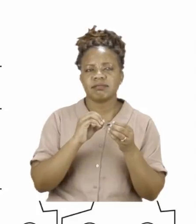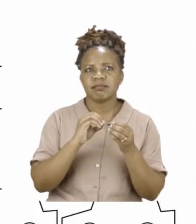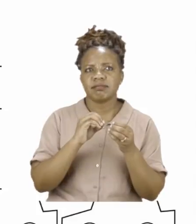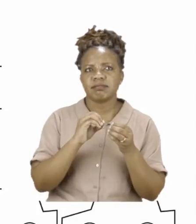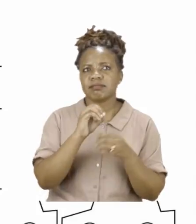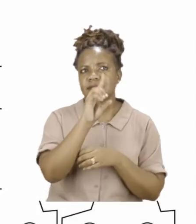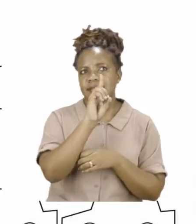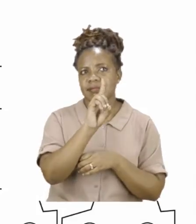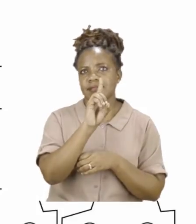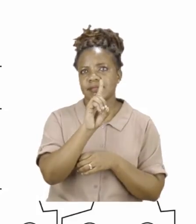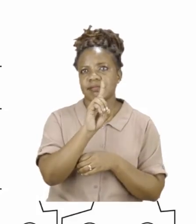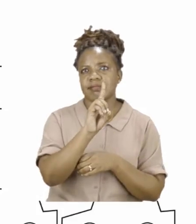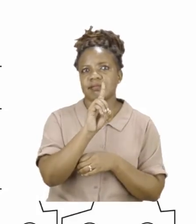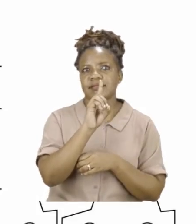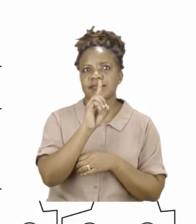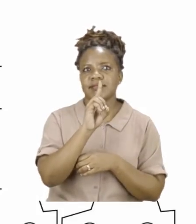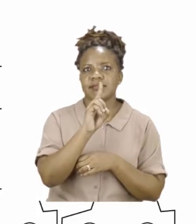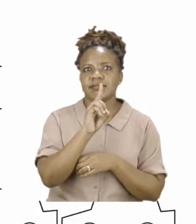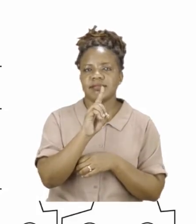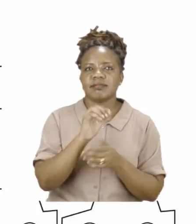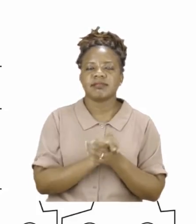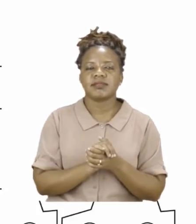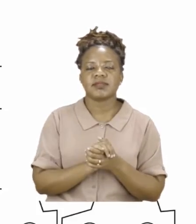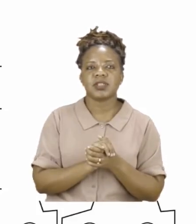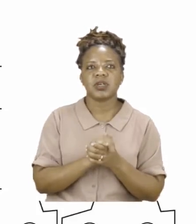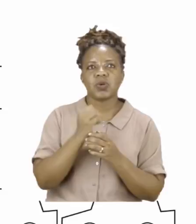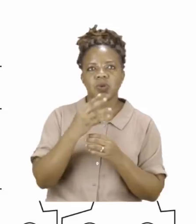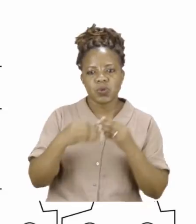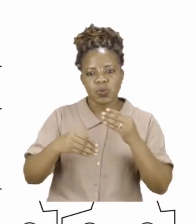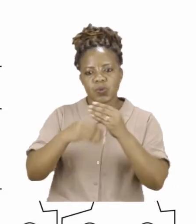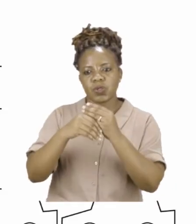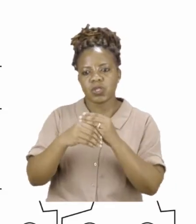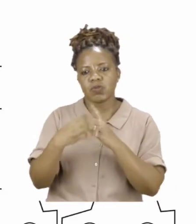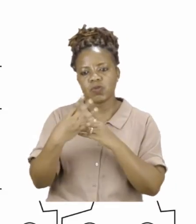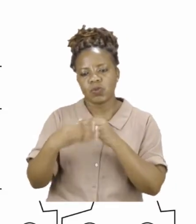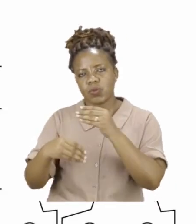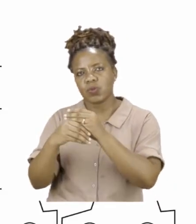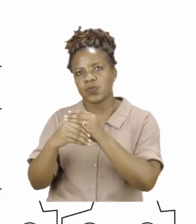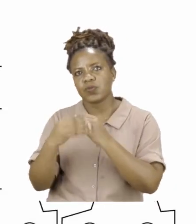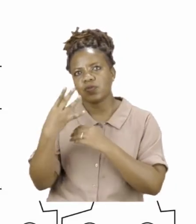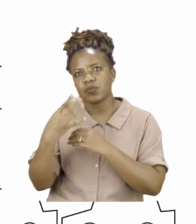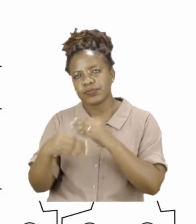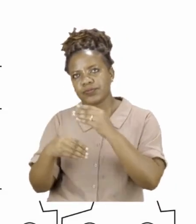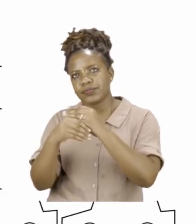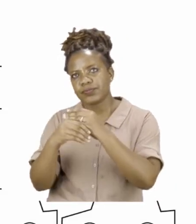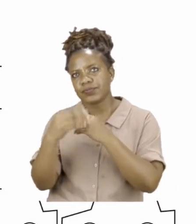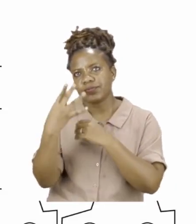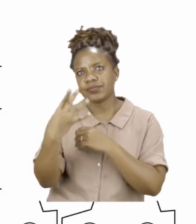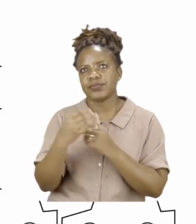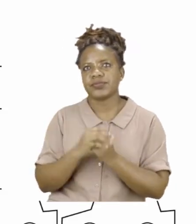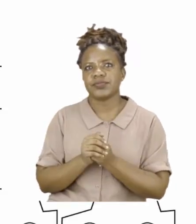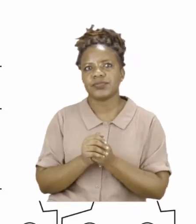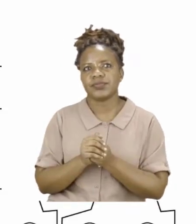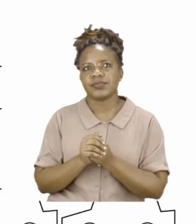going to need 4 counters for us to get the correct answer. They have given